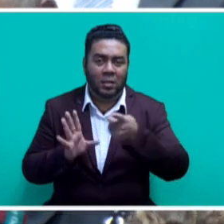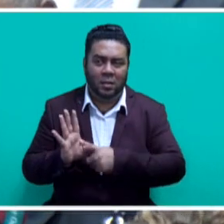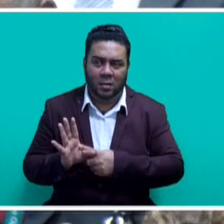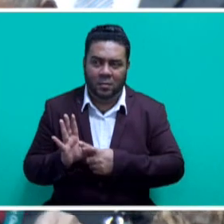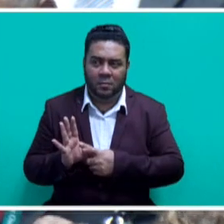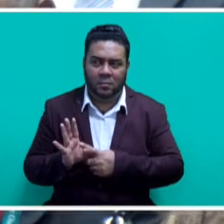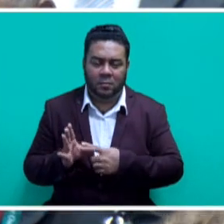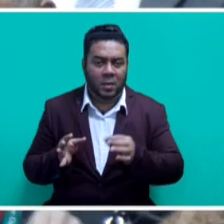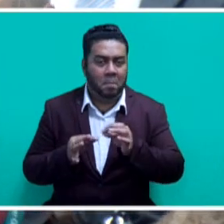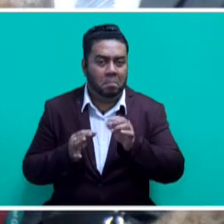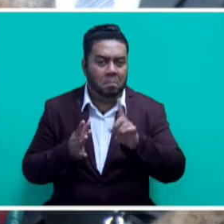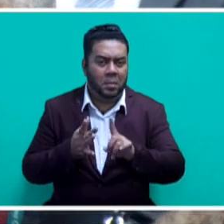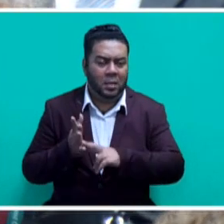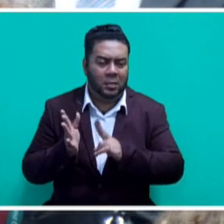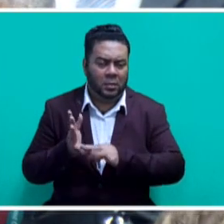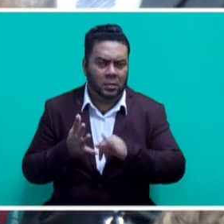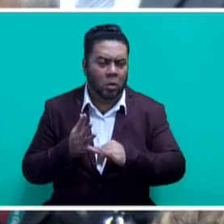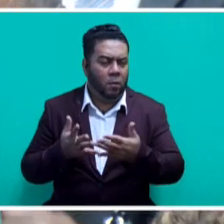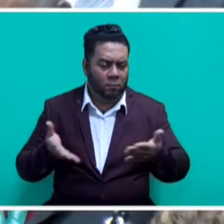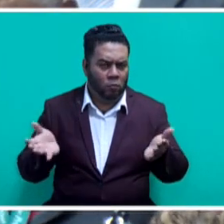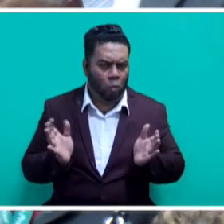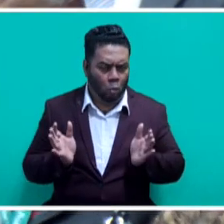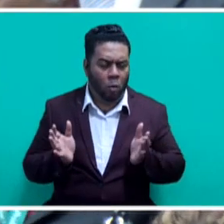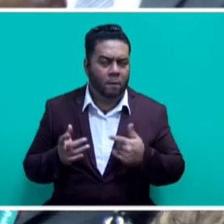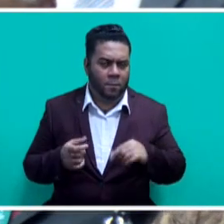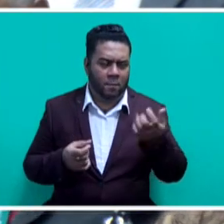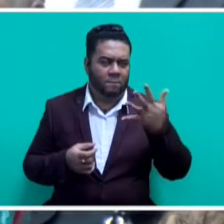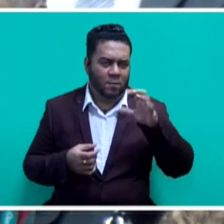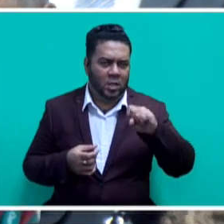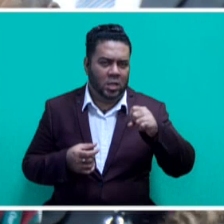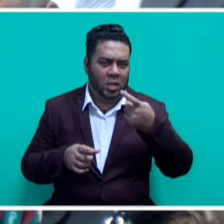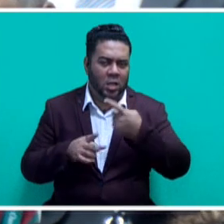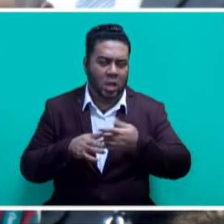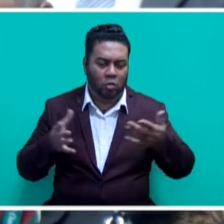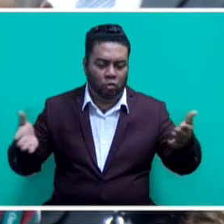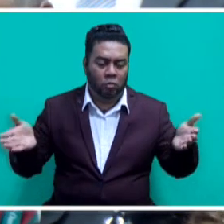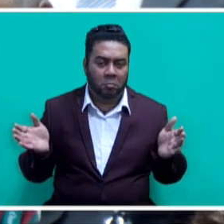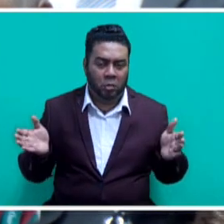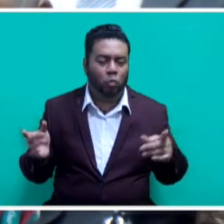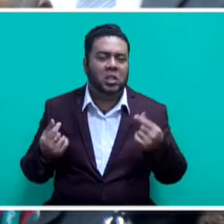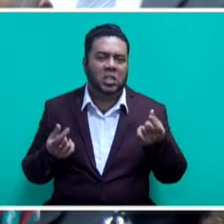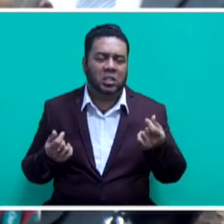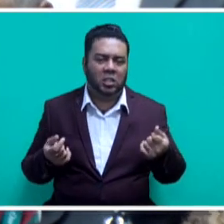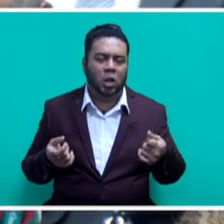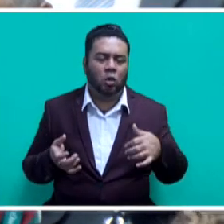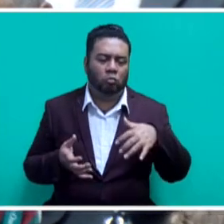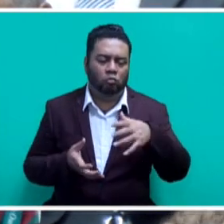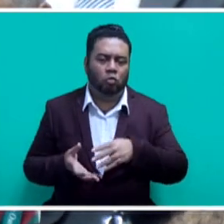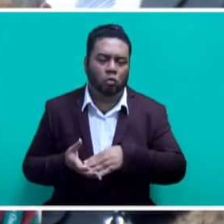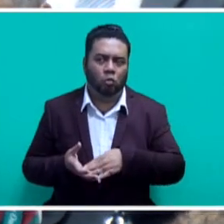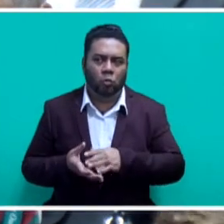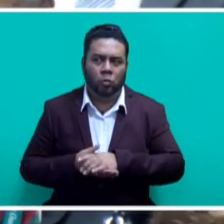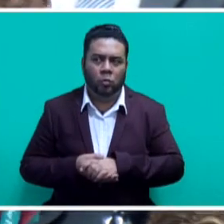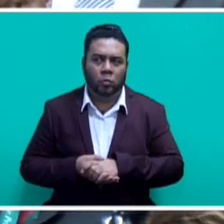beans, will ensure that FSC is able to introduce a further 50 cage beans, which will further ease transportation issues for the sugarcane. Are